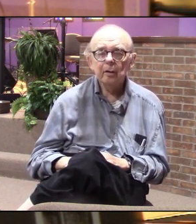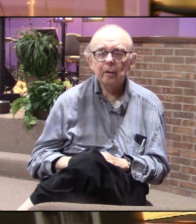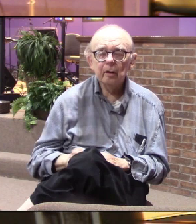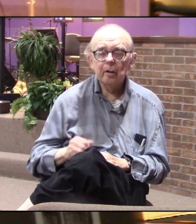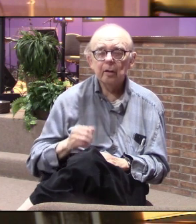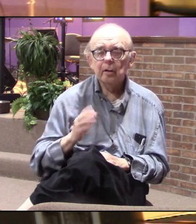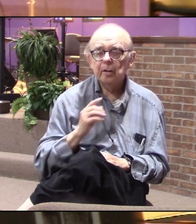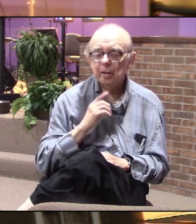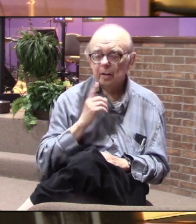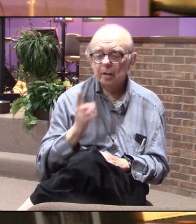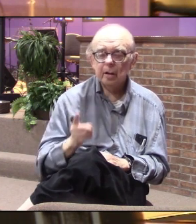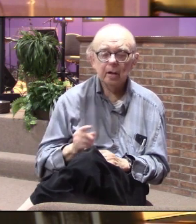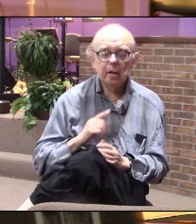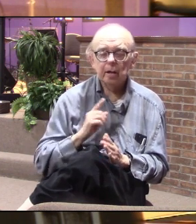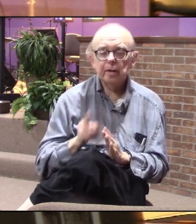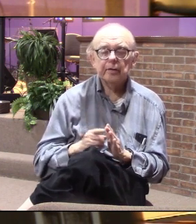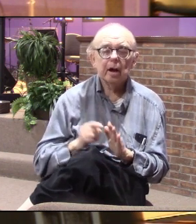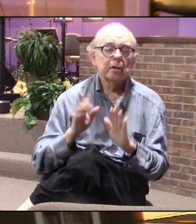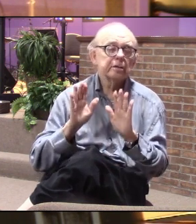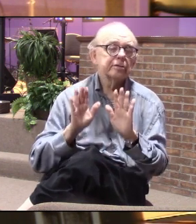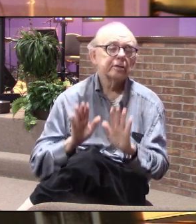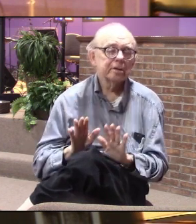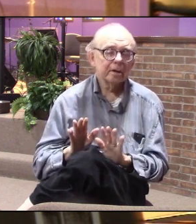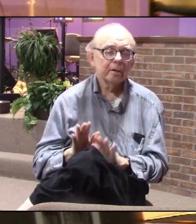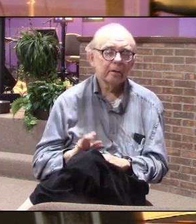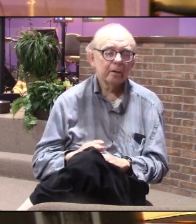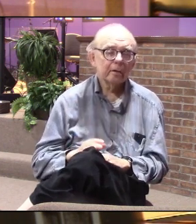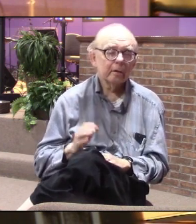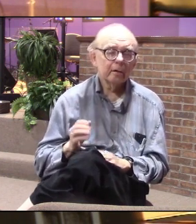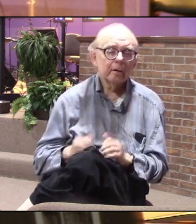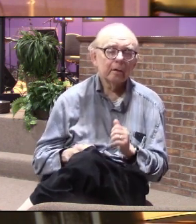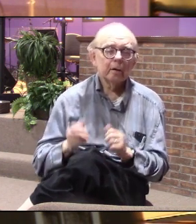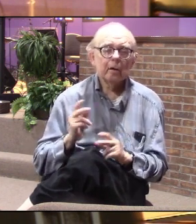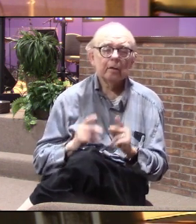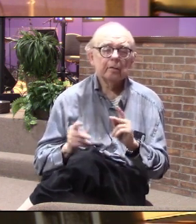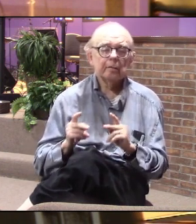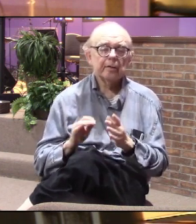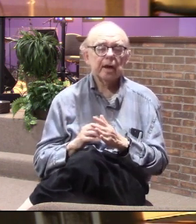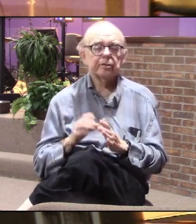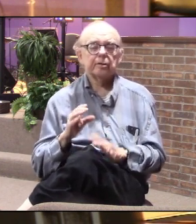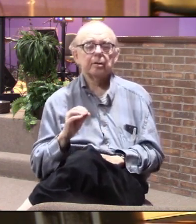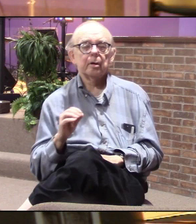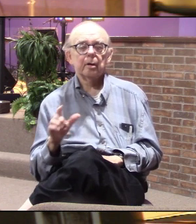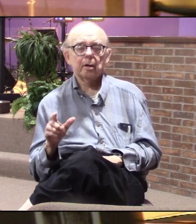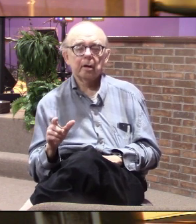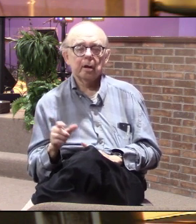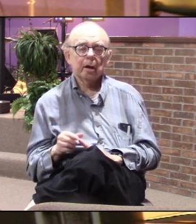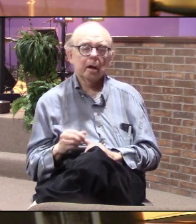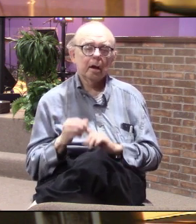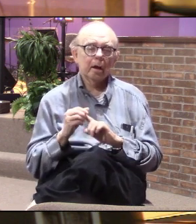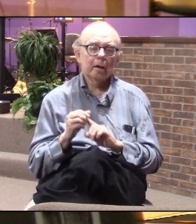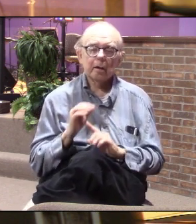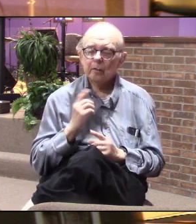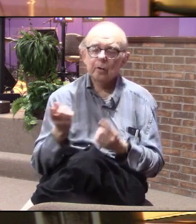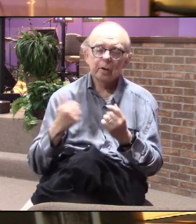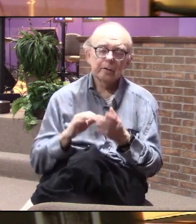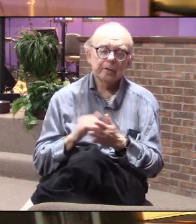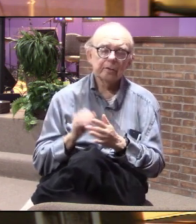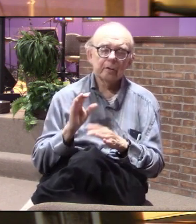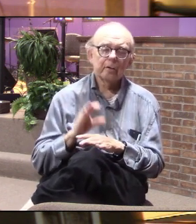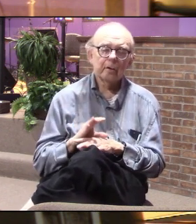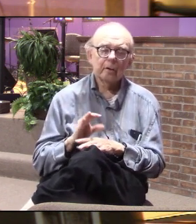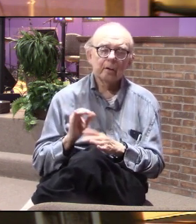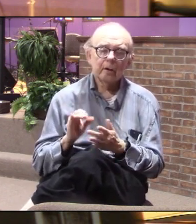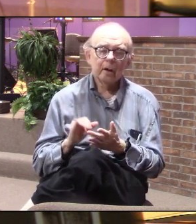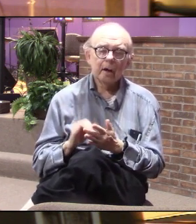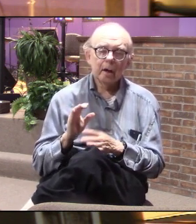God, I'll give you an hour on Sunday. For most people, that's cool. Except they won't come to this church because this